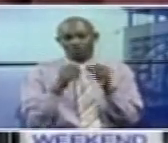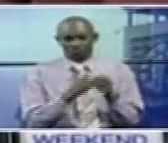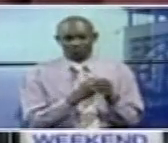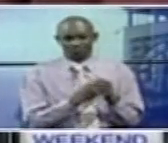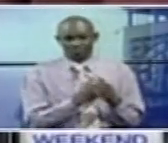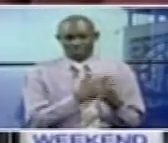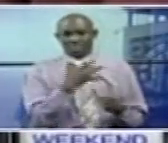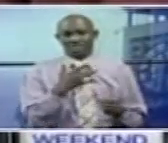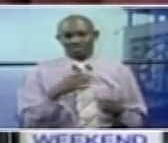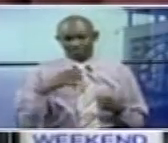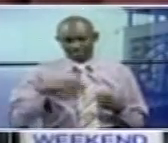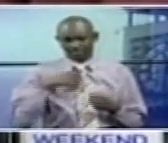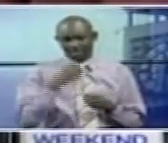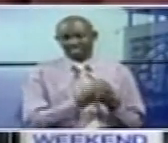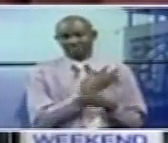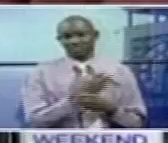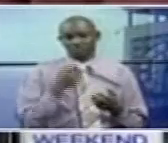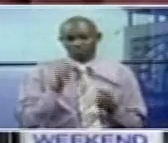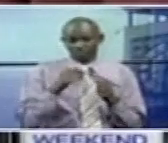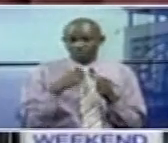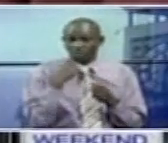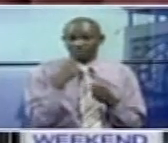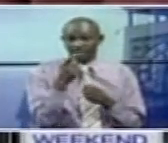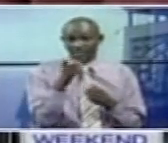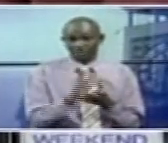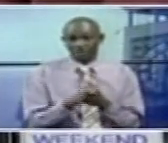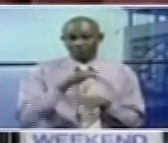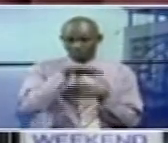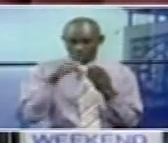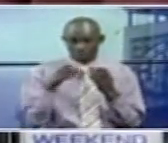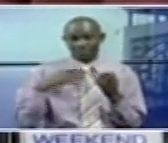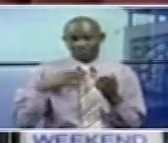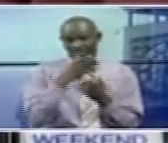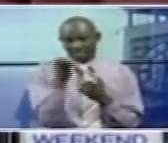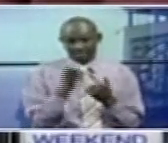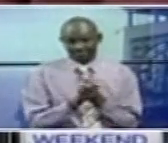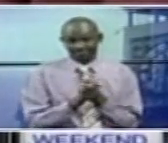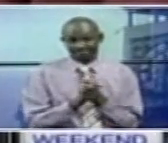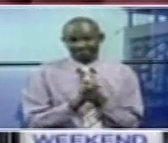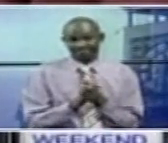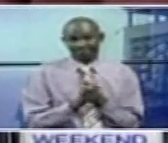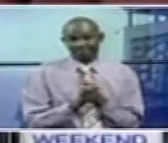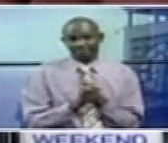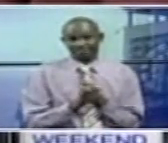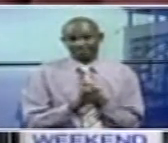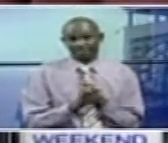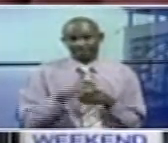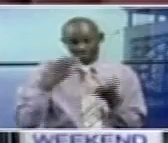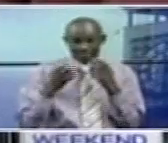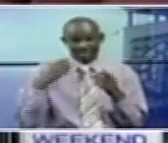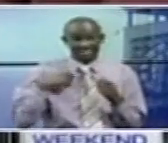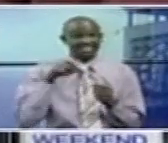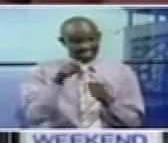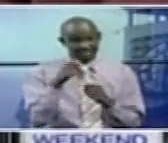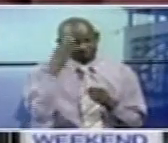who is watching, who would like to draw inspiration from you, from all walks of life? People who failed, I'm sure, could be key